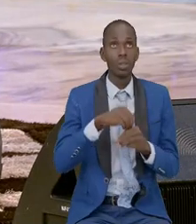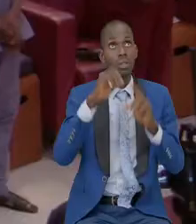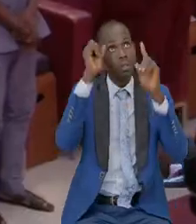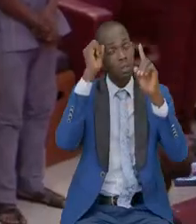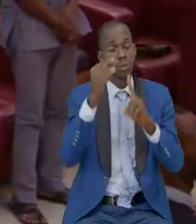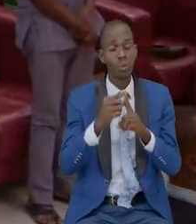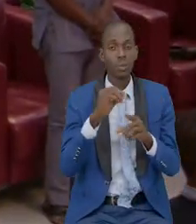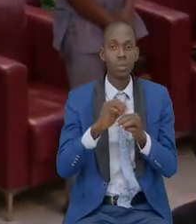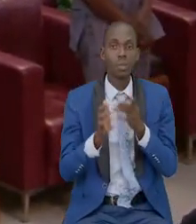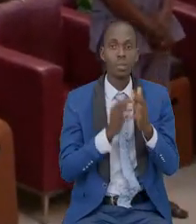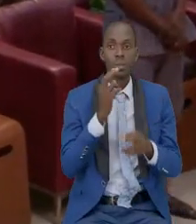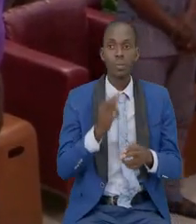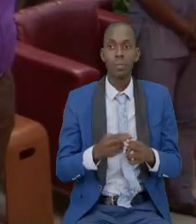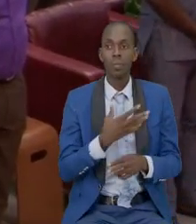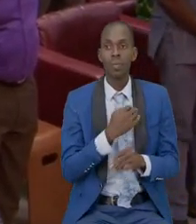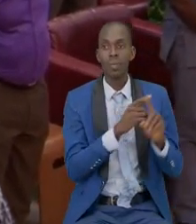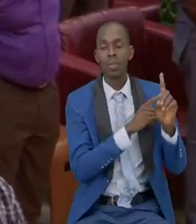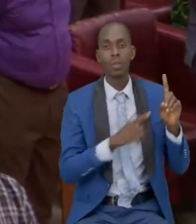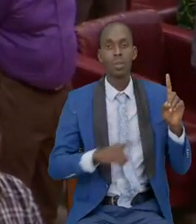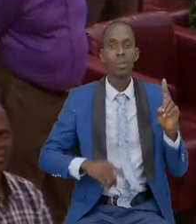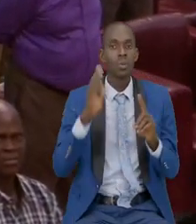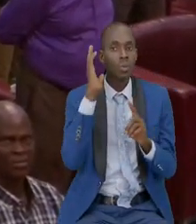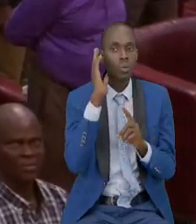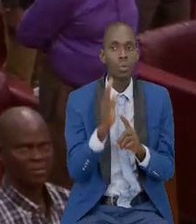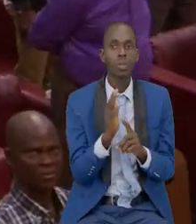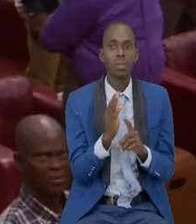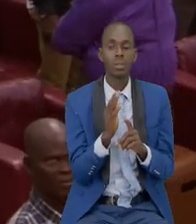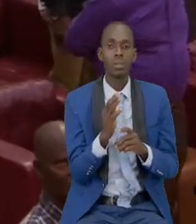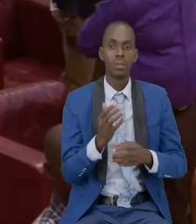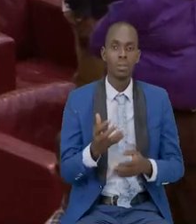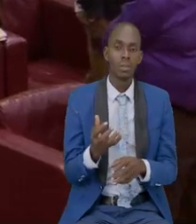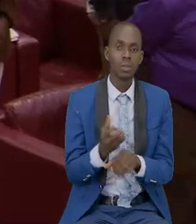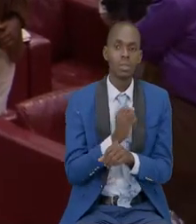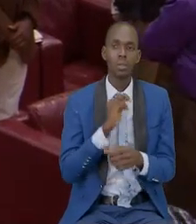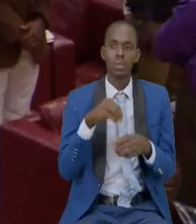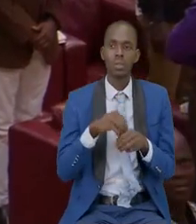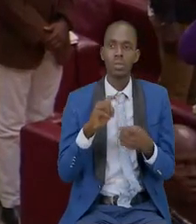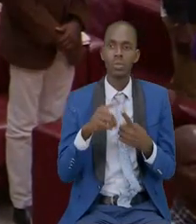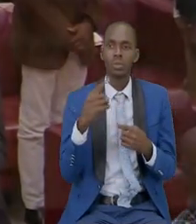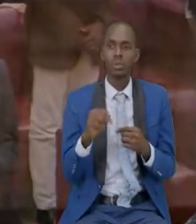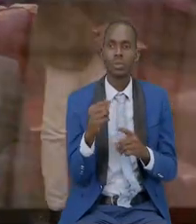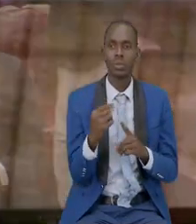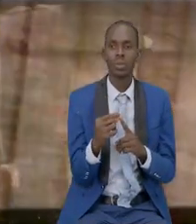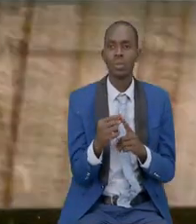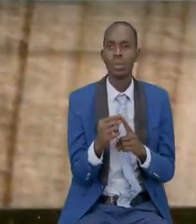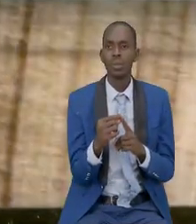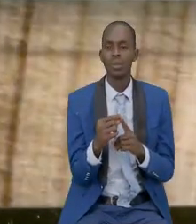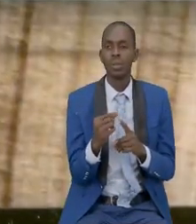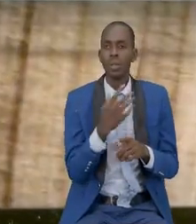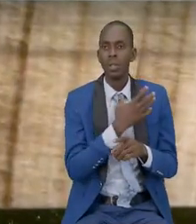name. And the Lord will get us into the Word and make us go beyond